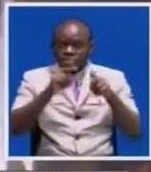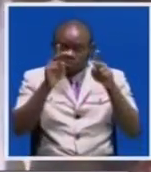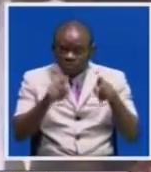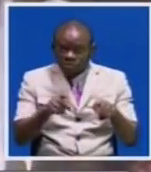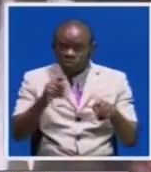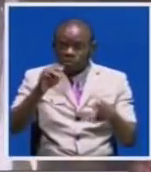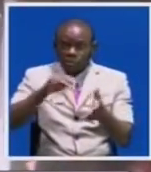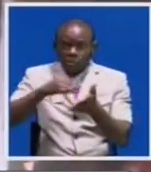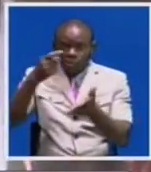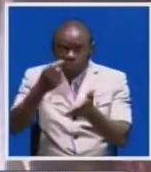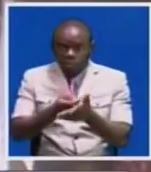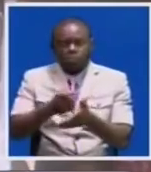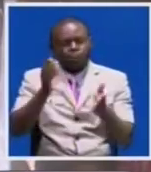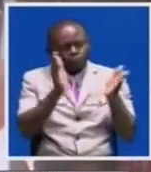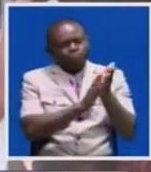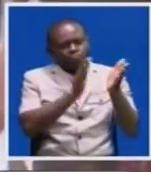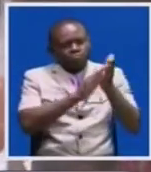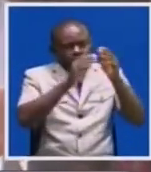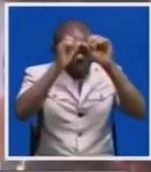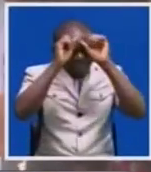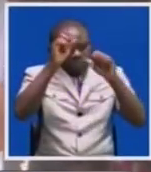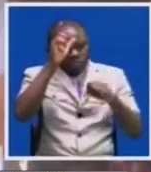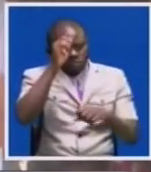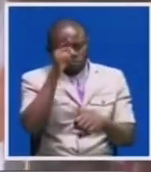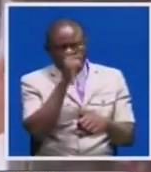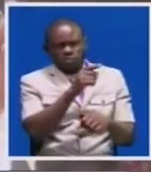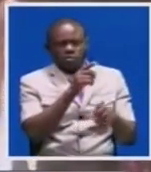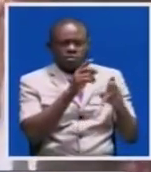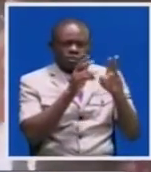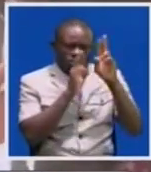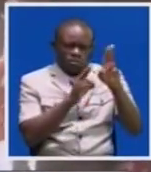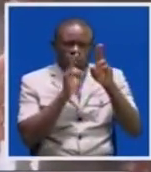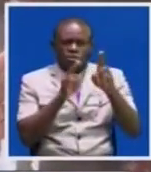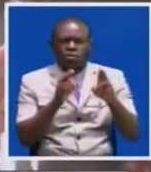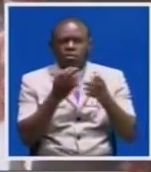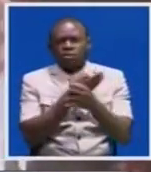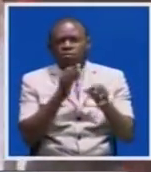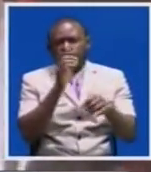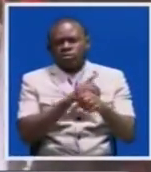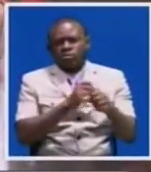prioritizing the plight of freedom fighters during his reign. Lungu